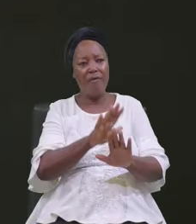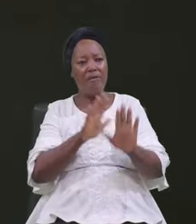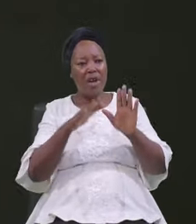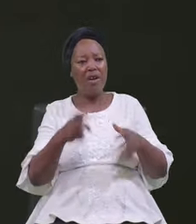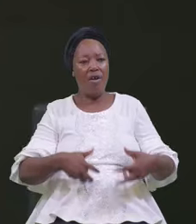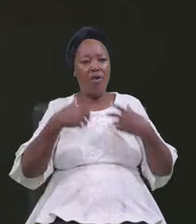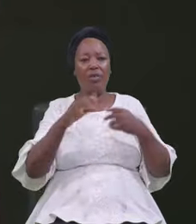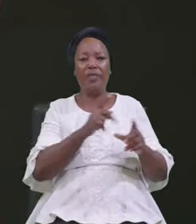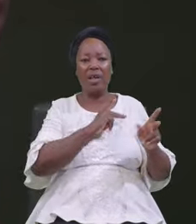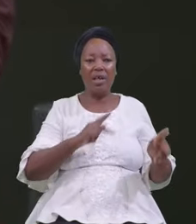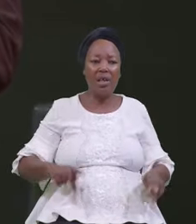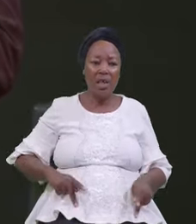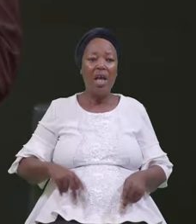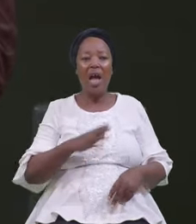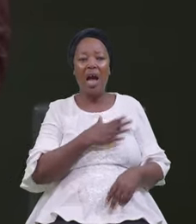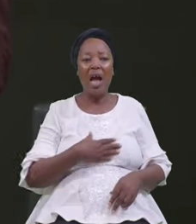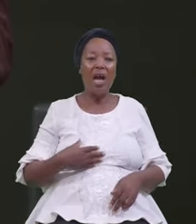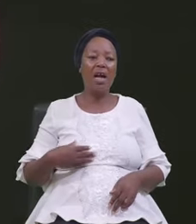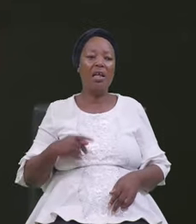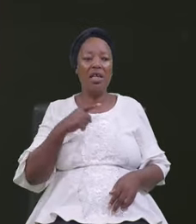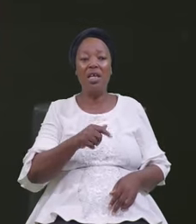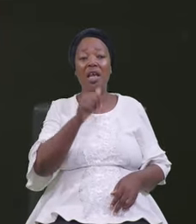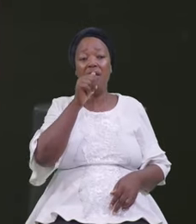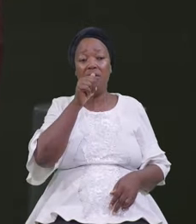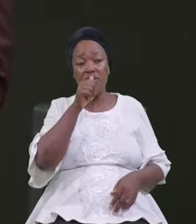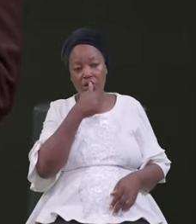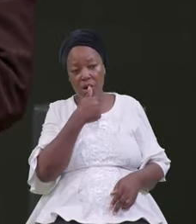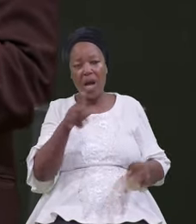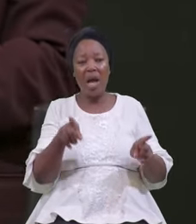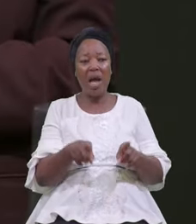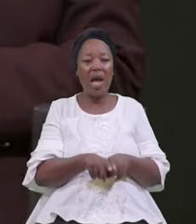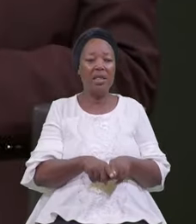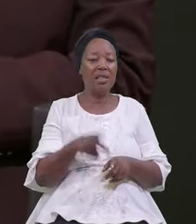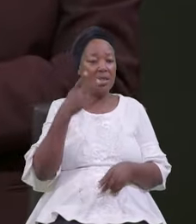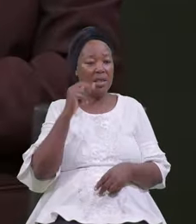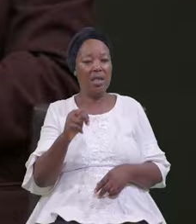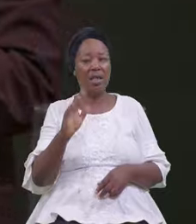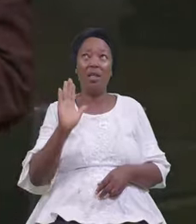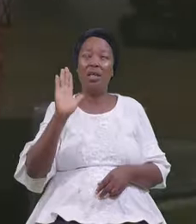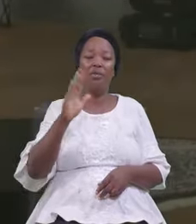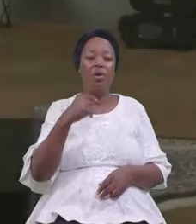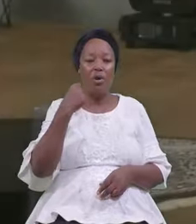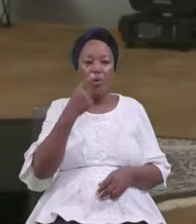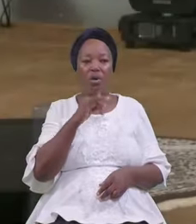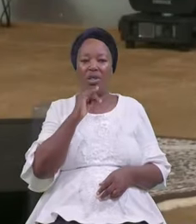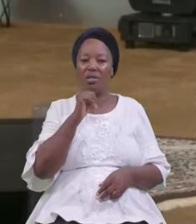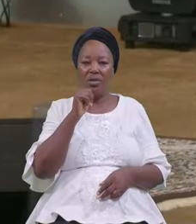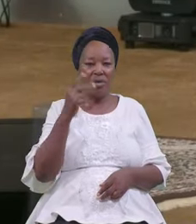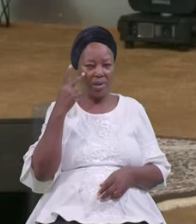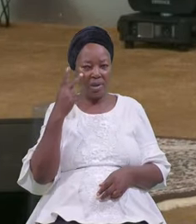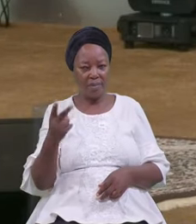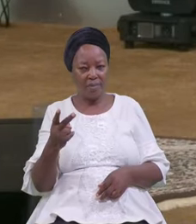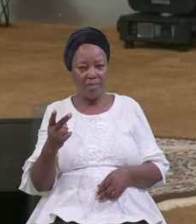of the king, and endured as seeing him who is invisible."